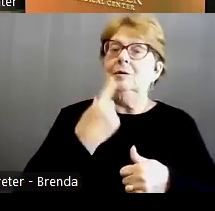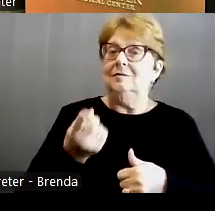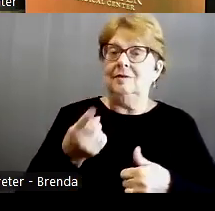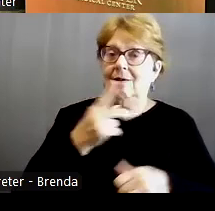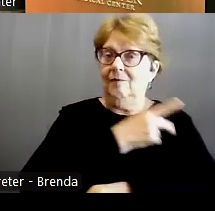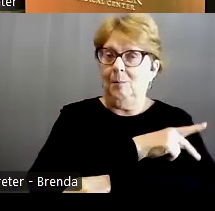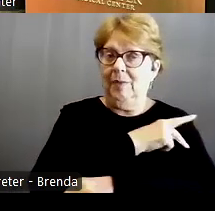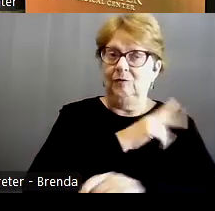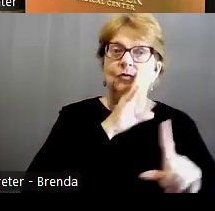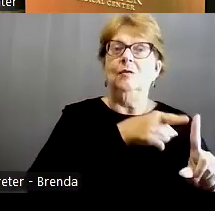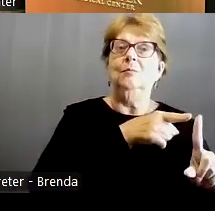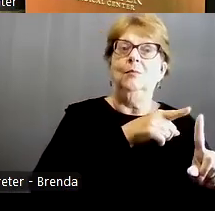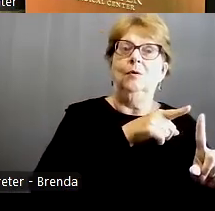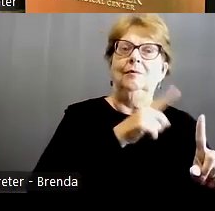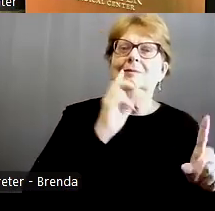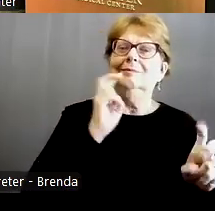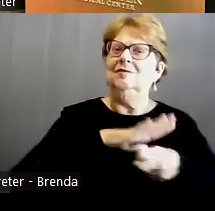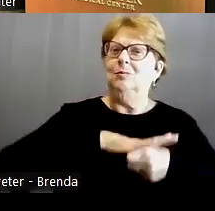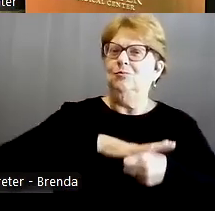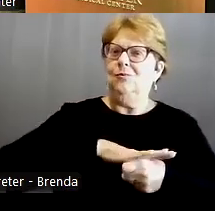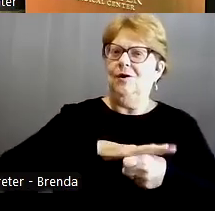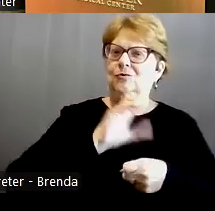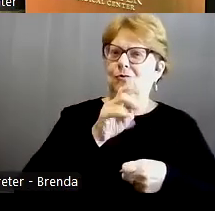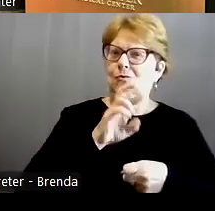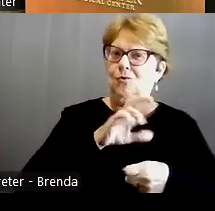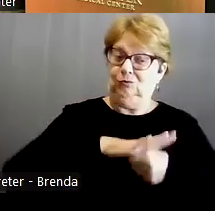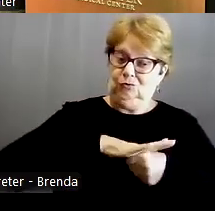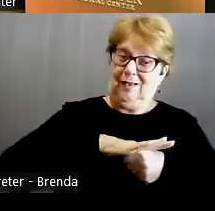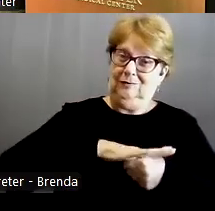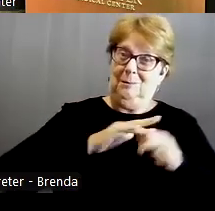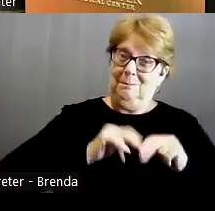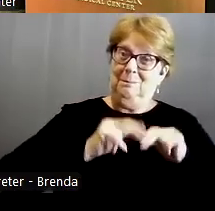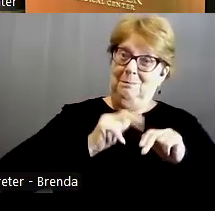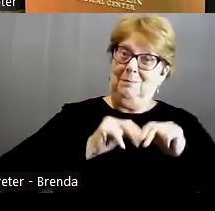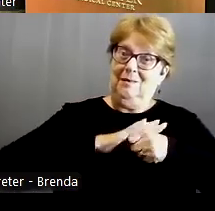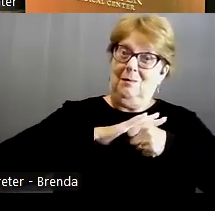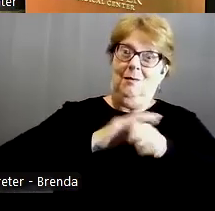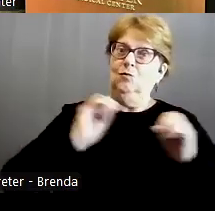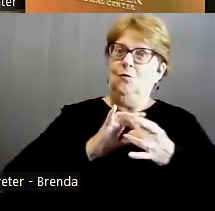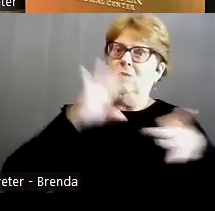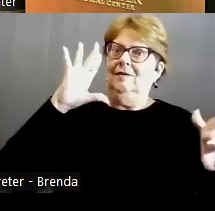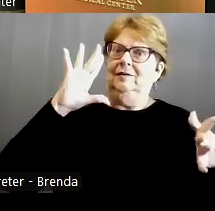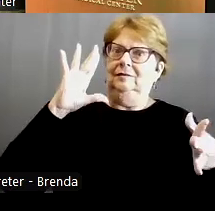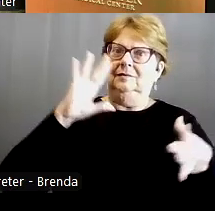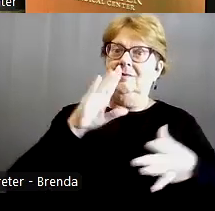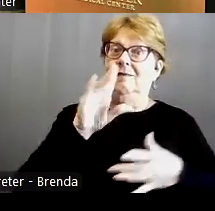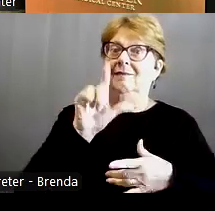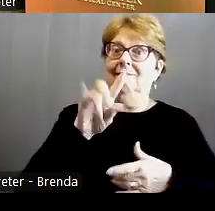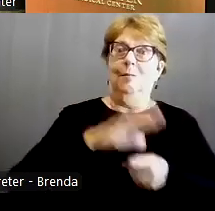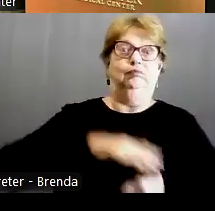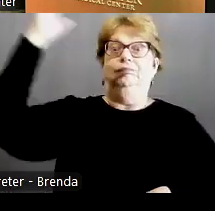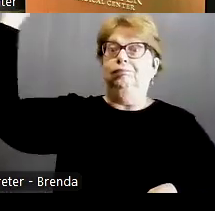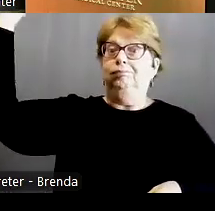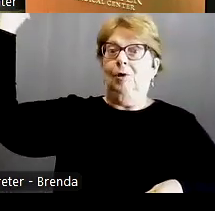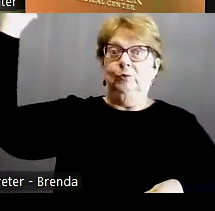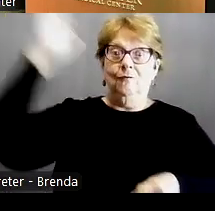point number 1 is a pressure cooker. Like the stress is building up inside but doesn't have a release, and then the lid blows off. So what we want to